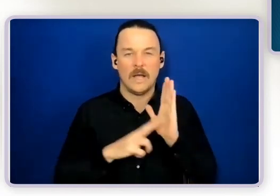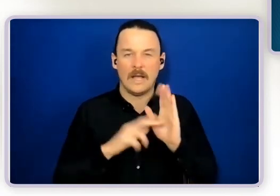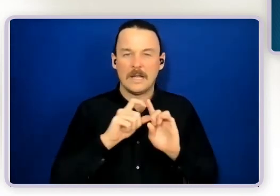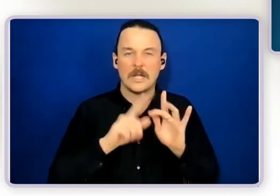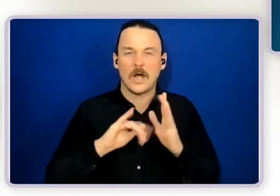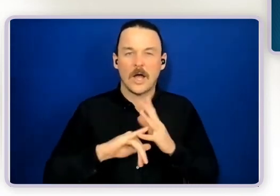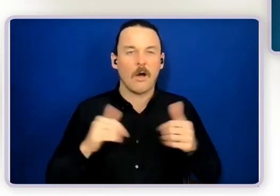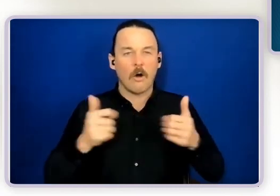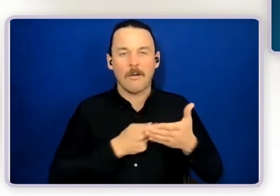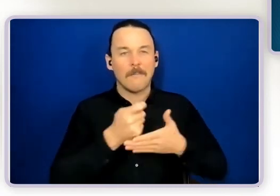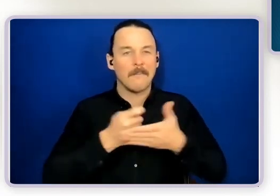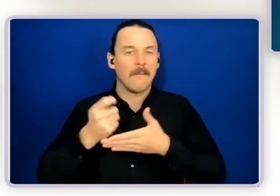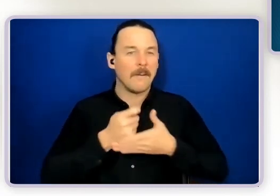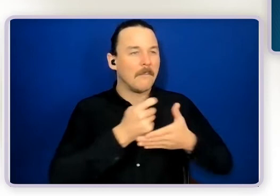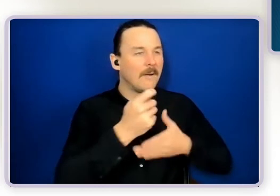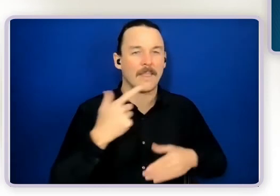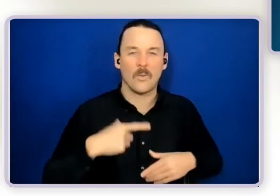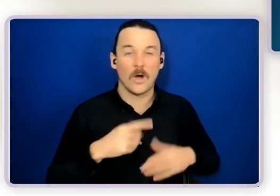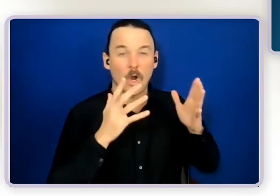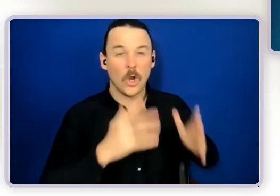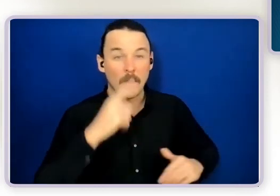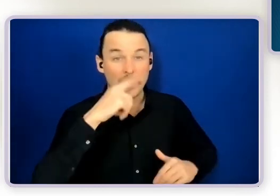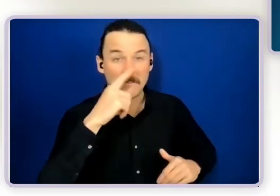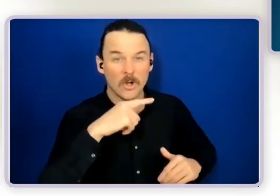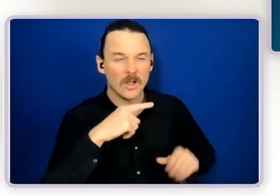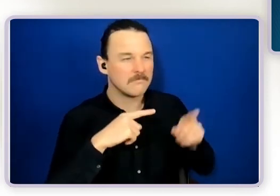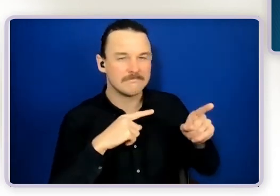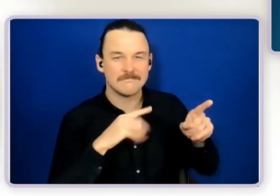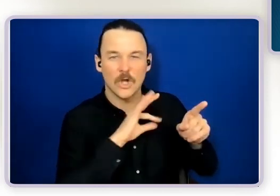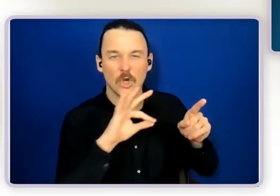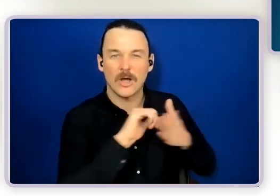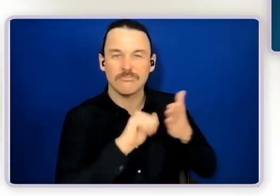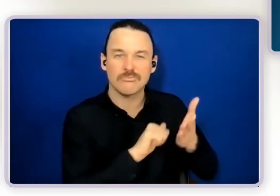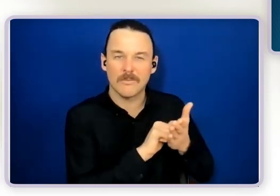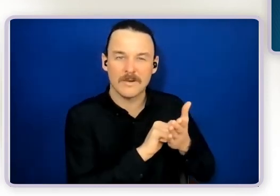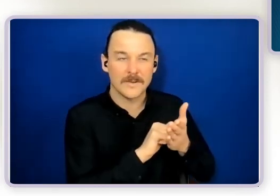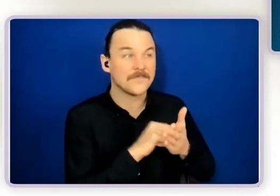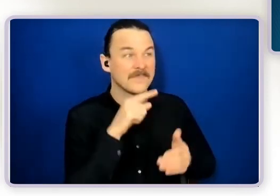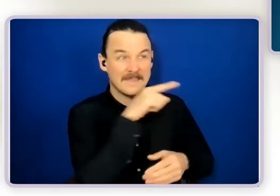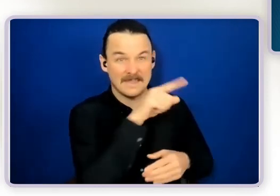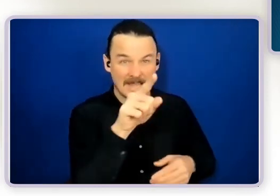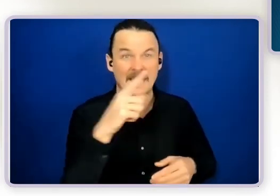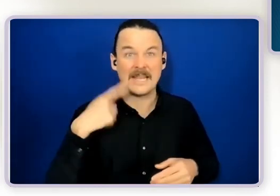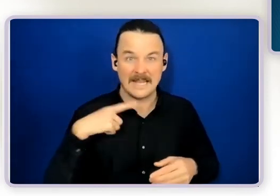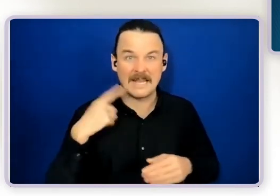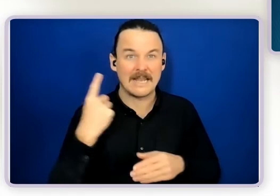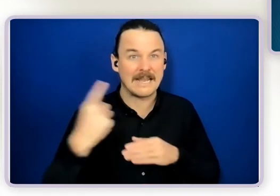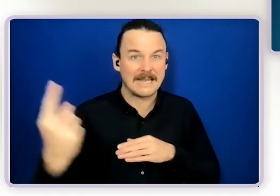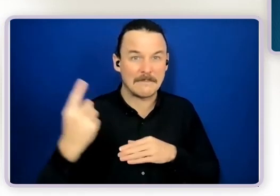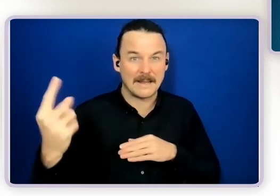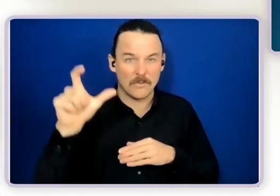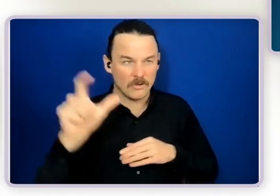claiming to do a lot of things which need scrutiny. The restrictive practice should be in proportion